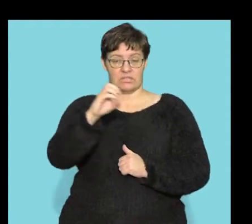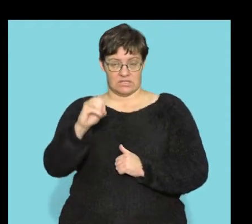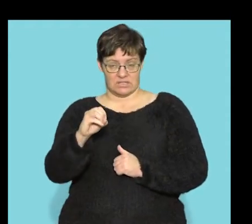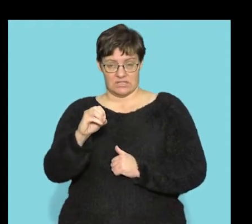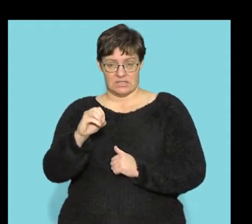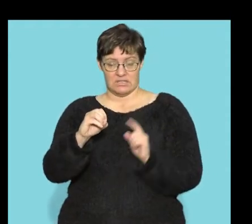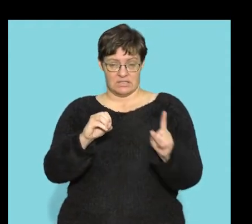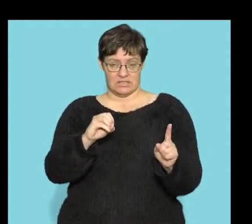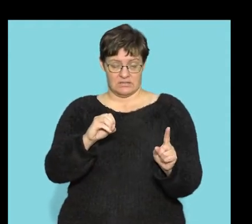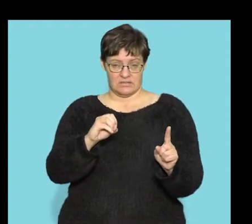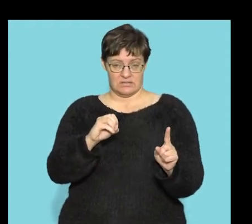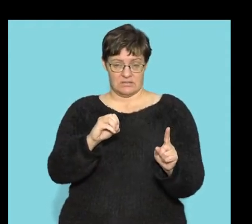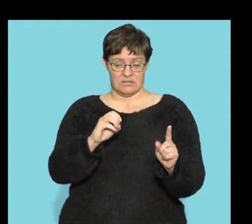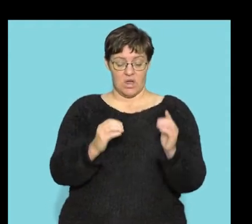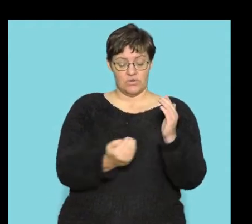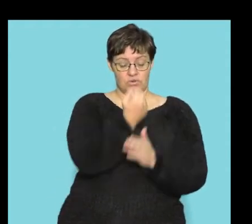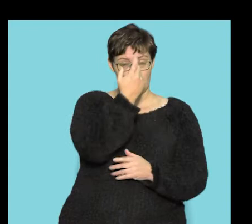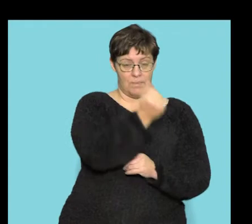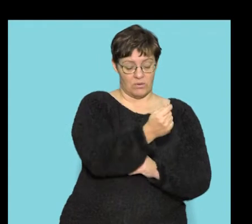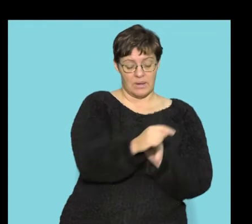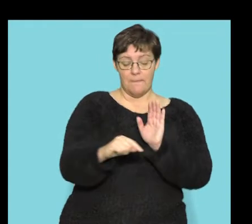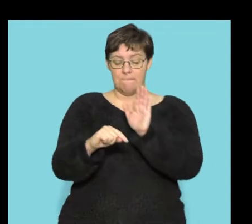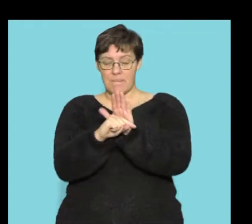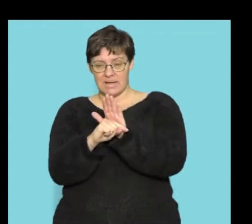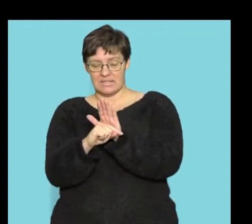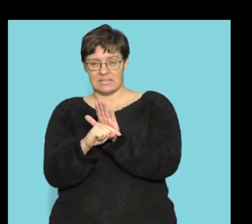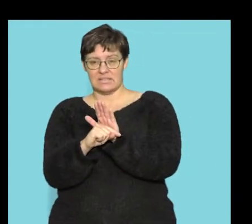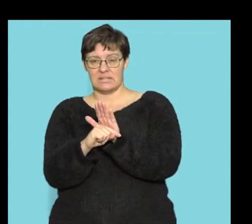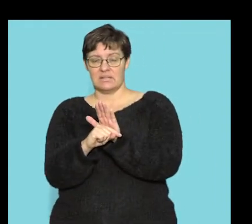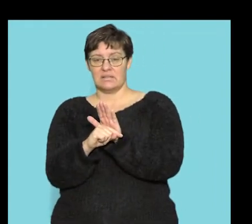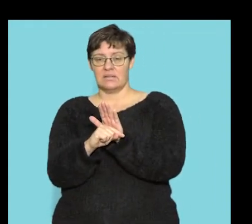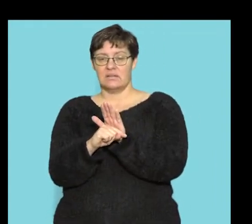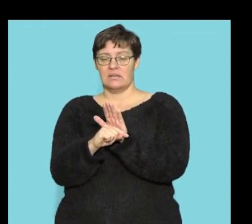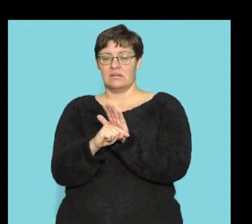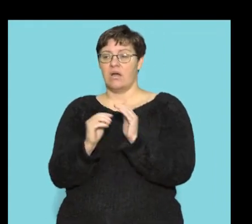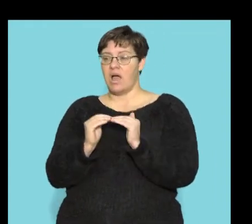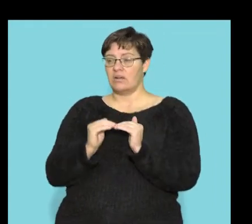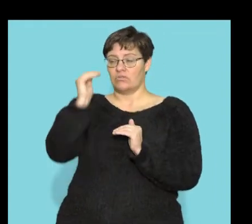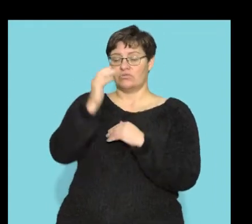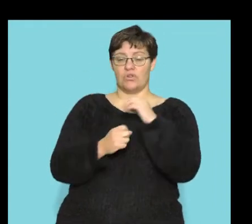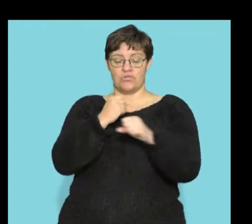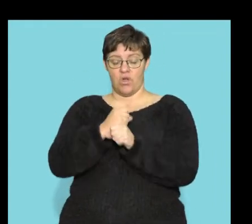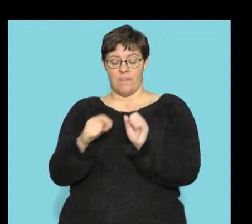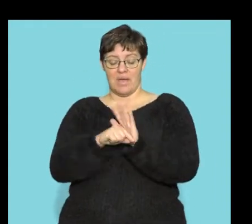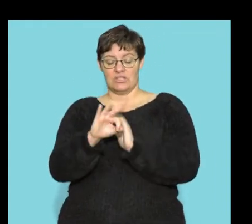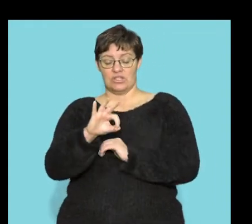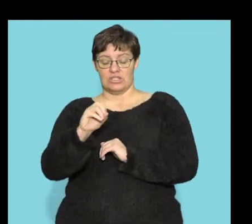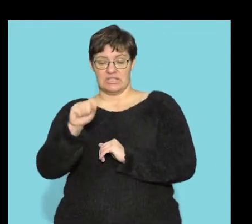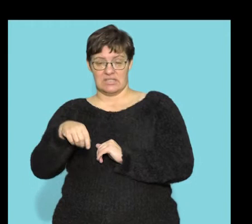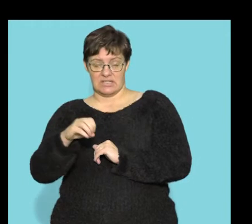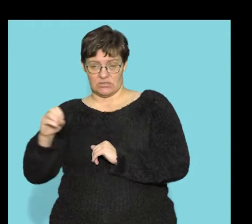the new amount minus the amount that we increased it during the year to give me my old